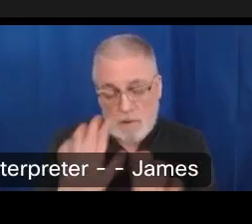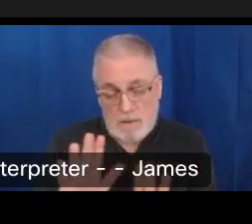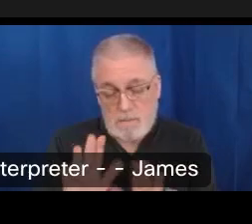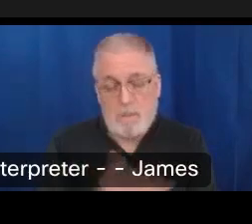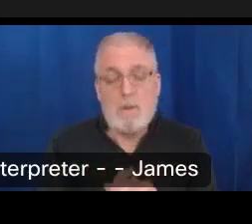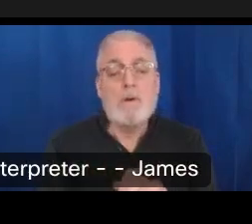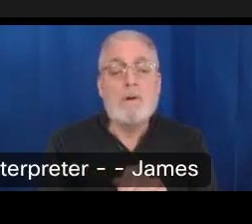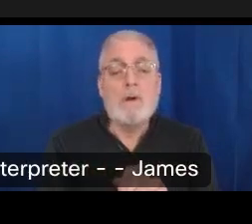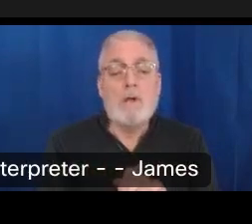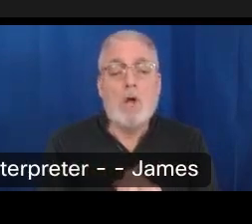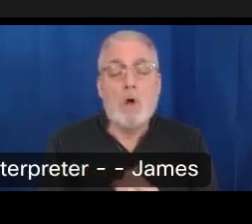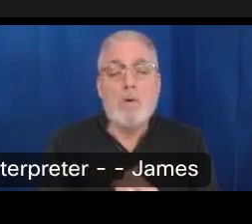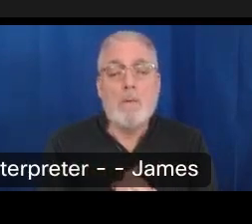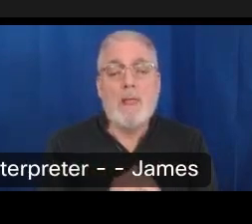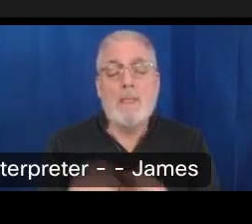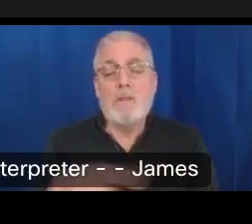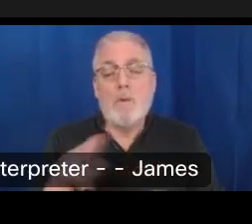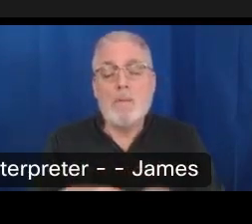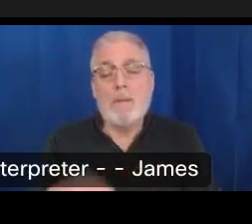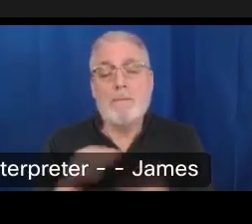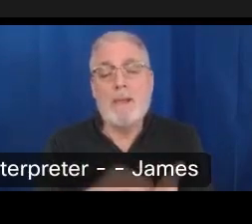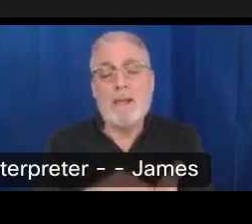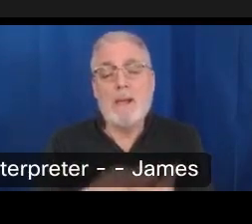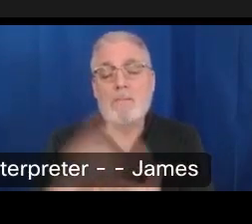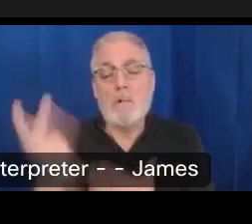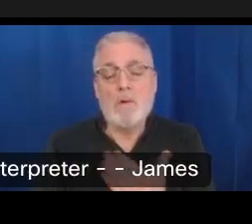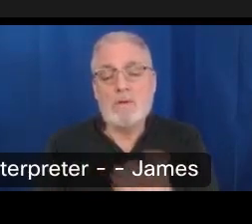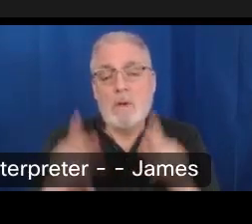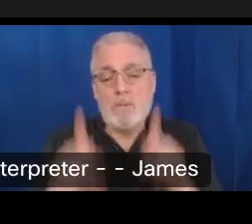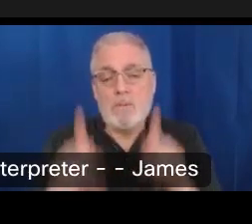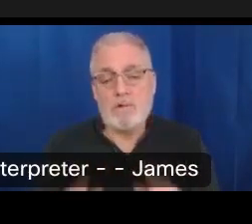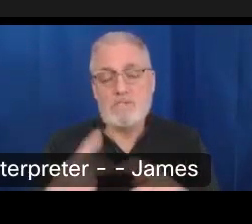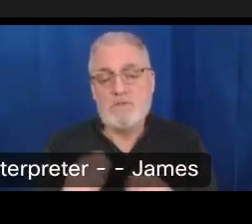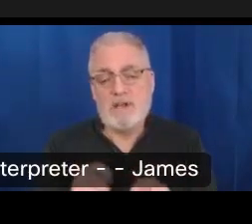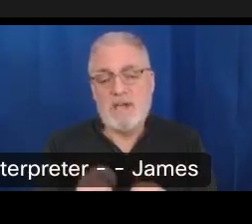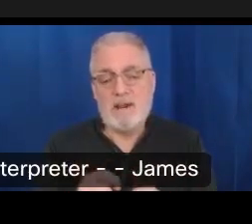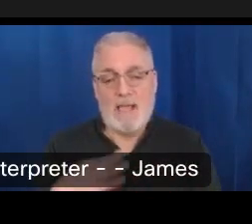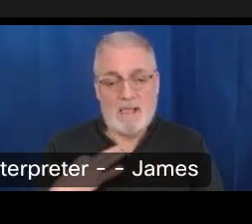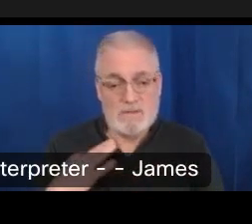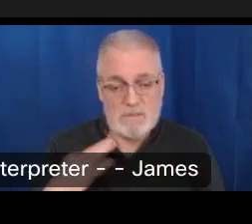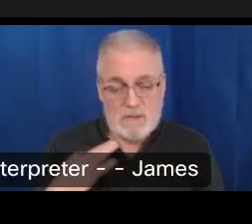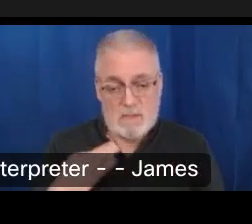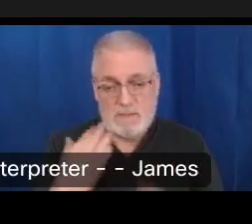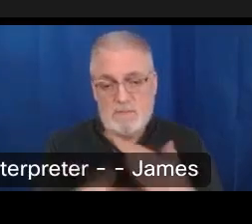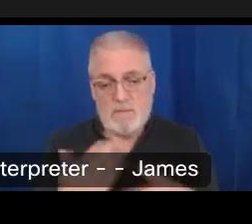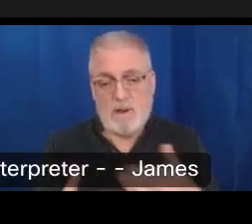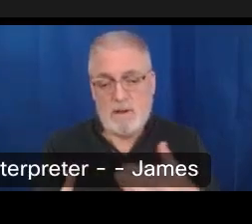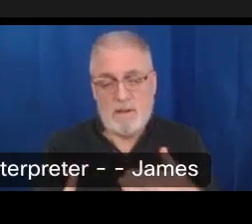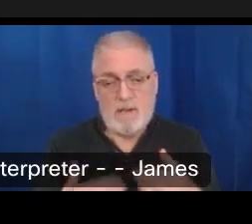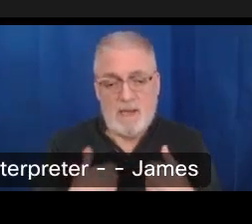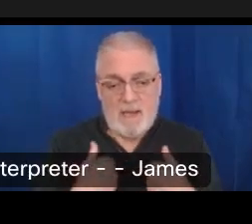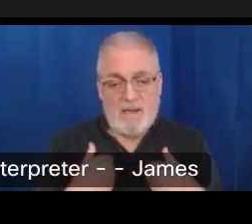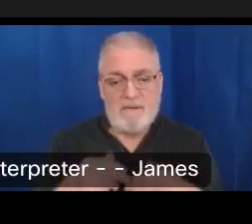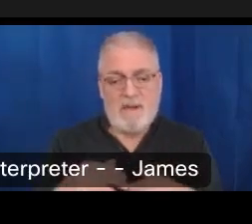get eligibility and then potentially move on to more enhanced services, there are navigators. That's a